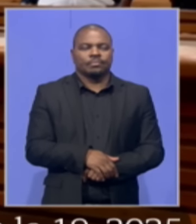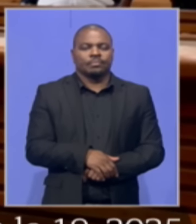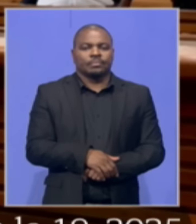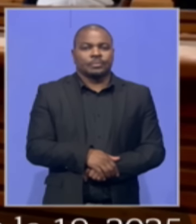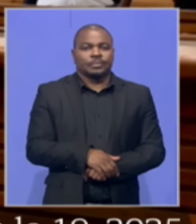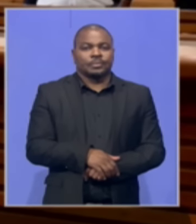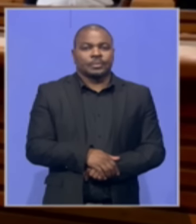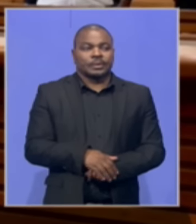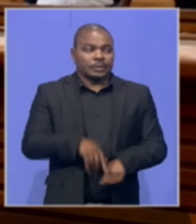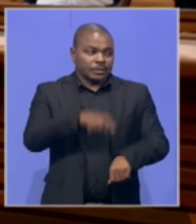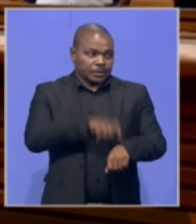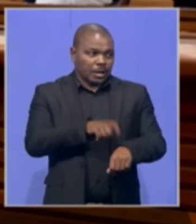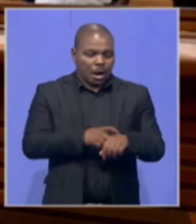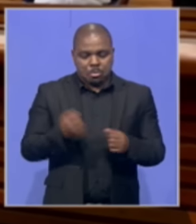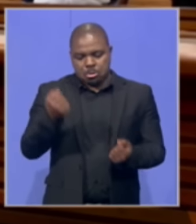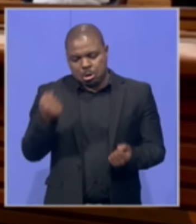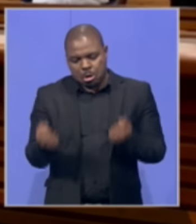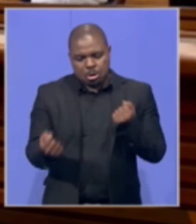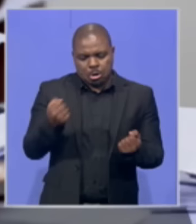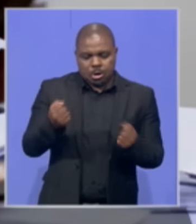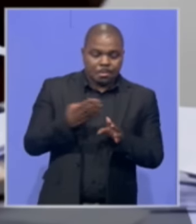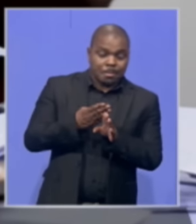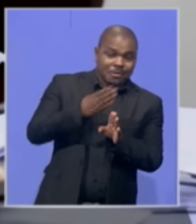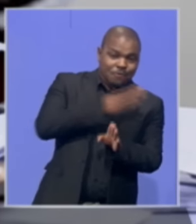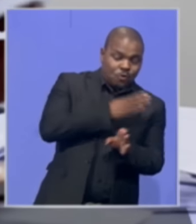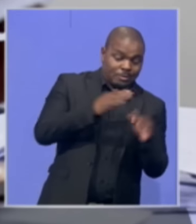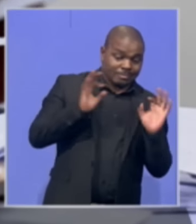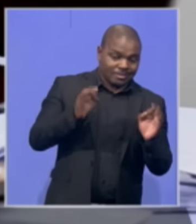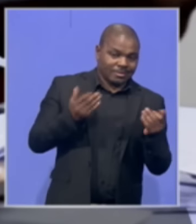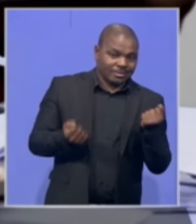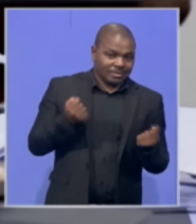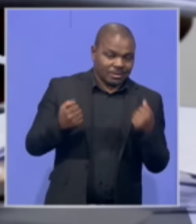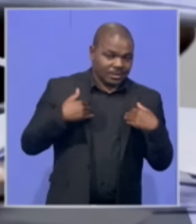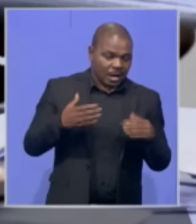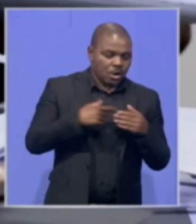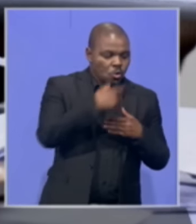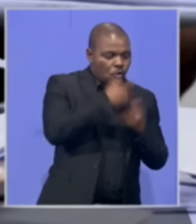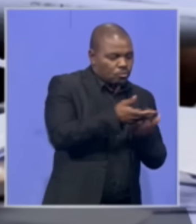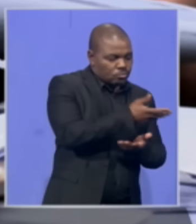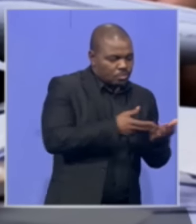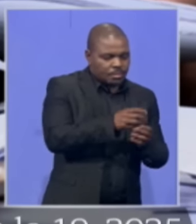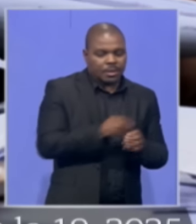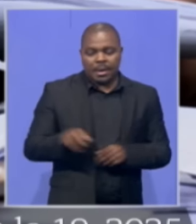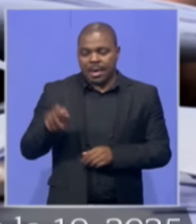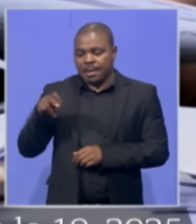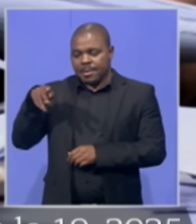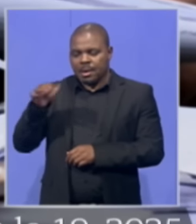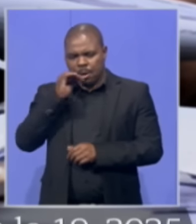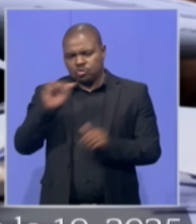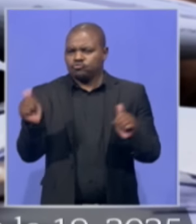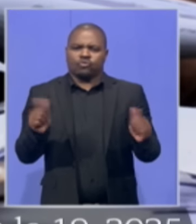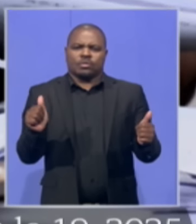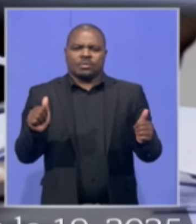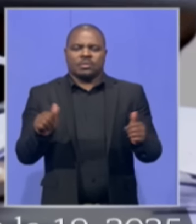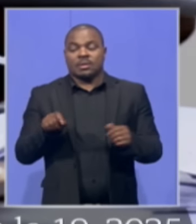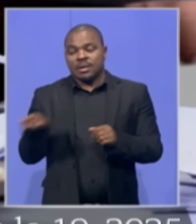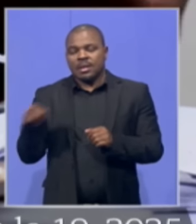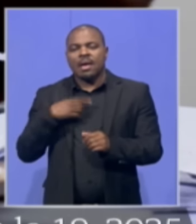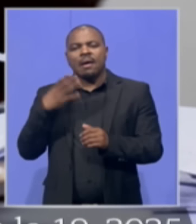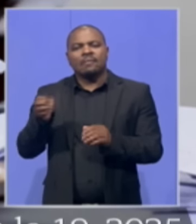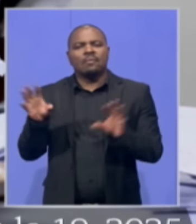Ka nako ya ditshetso pele ga tshimologo ya tsheko, bosekisi bo itsisitse fa bo ipakantse, botšhotšhisi bo tlile go bitsa dipaki